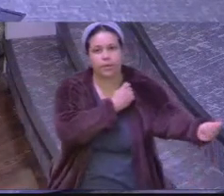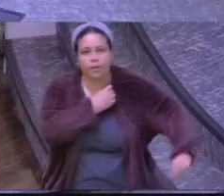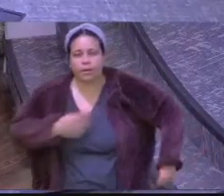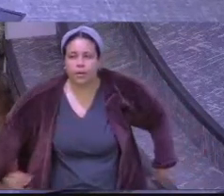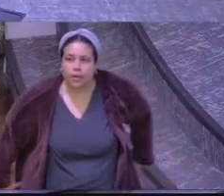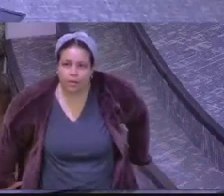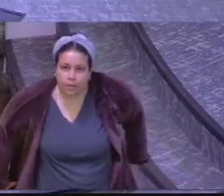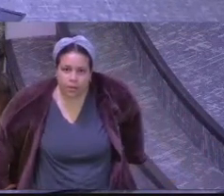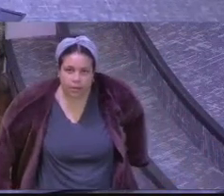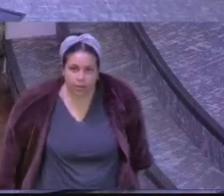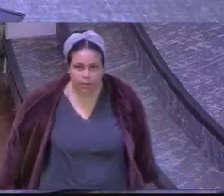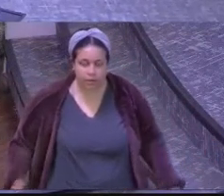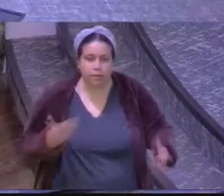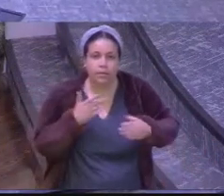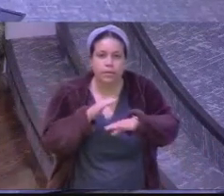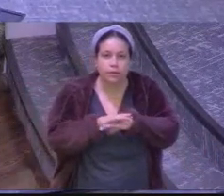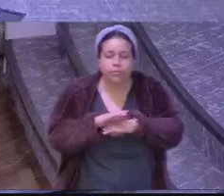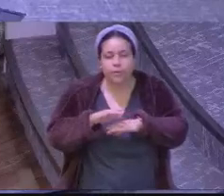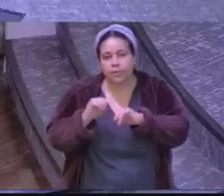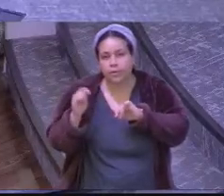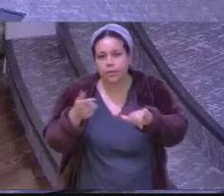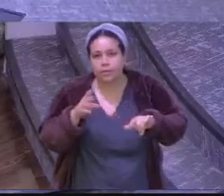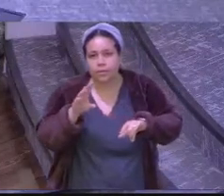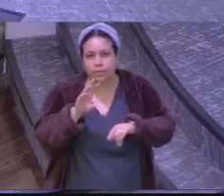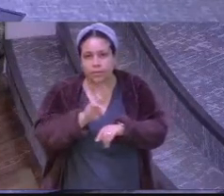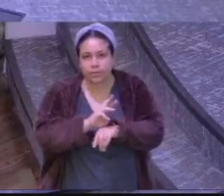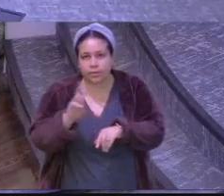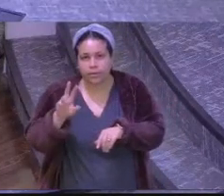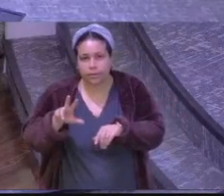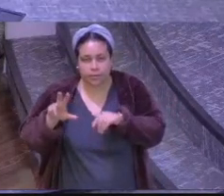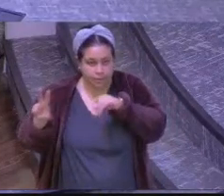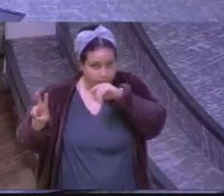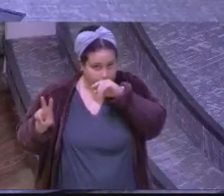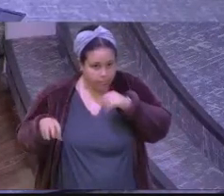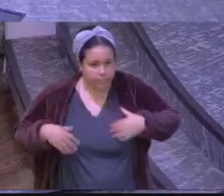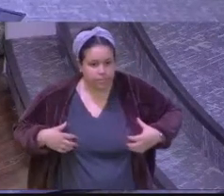April 16th called meeting.